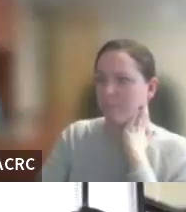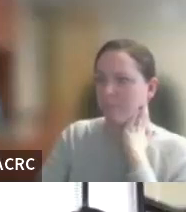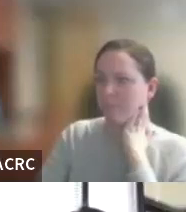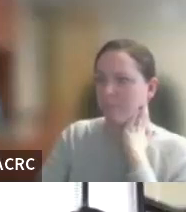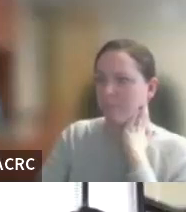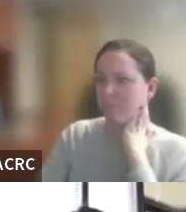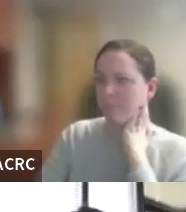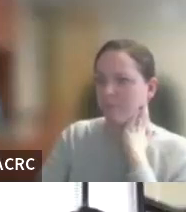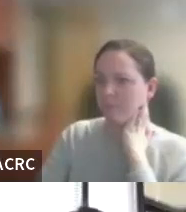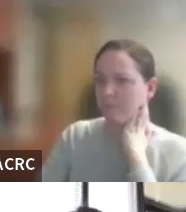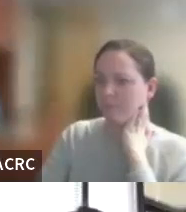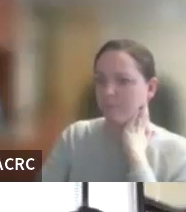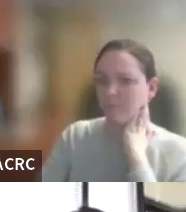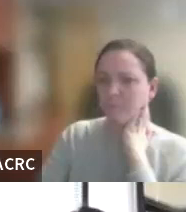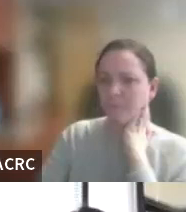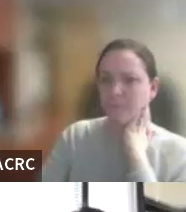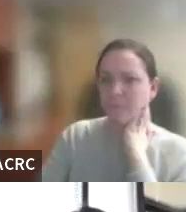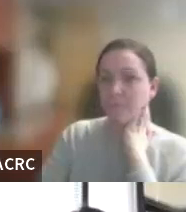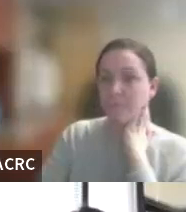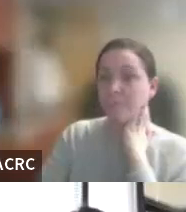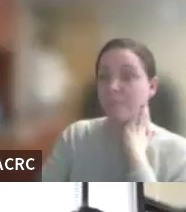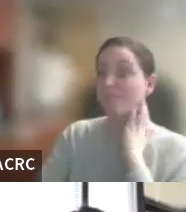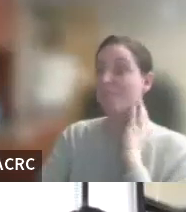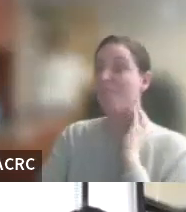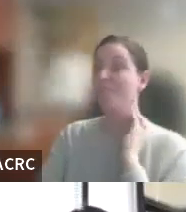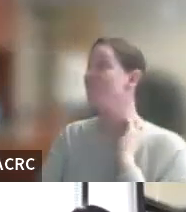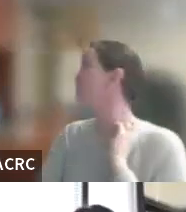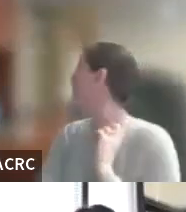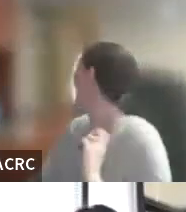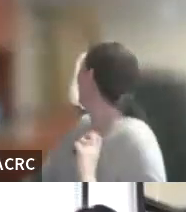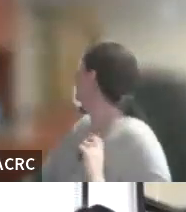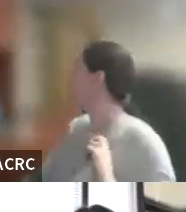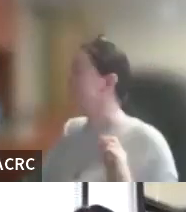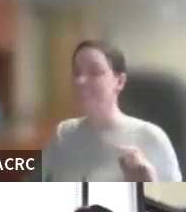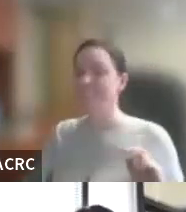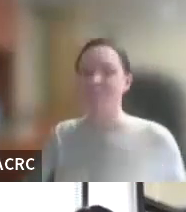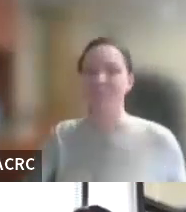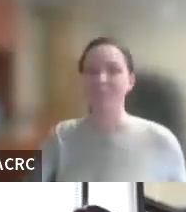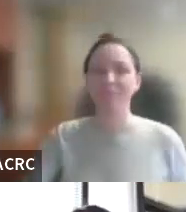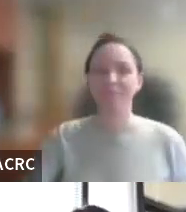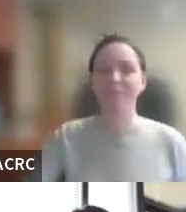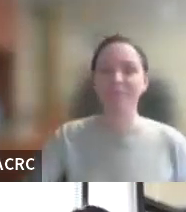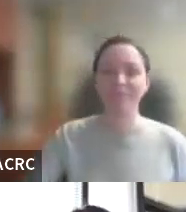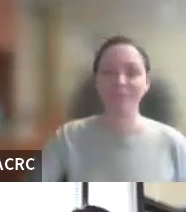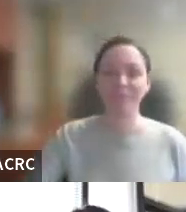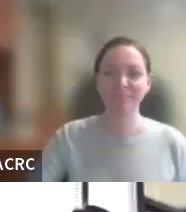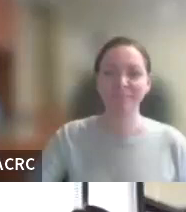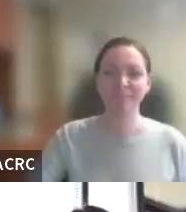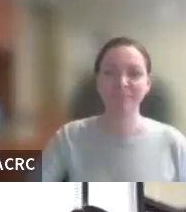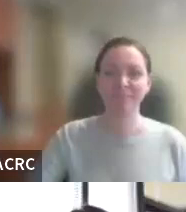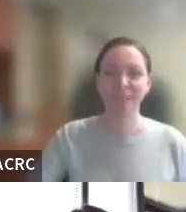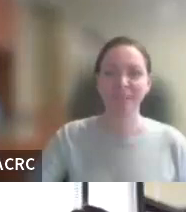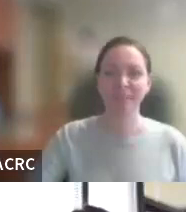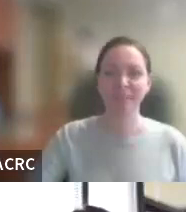the final 10% for the rate study increase. But we know that the language that was put in for the California budget